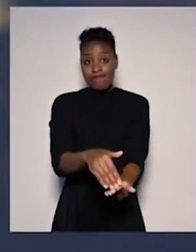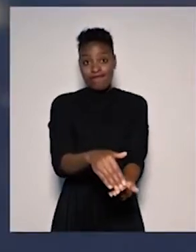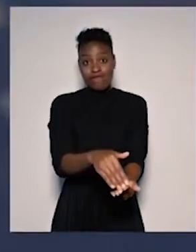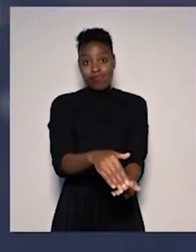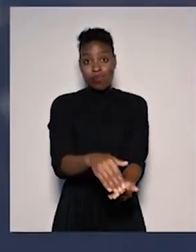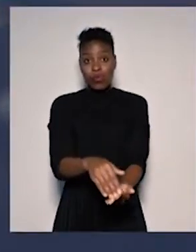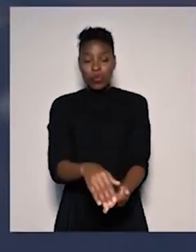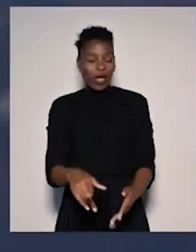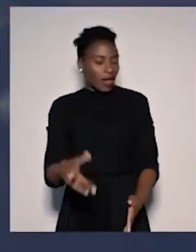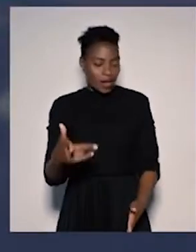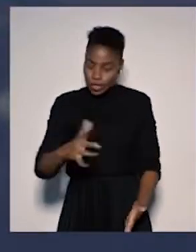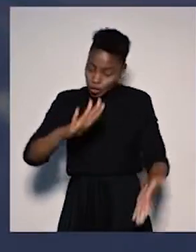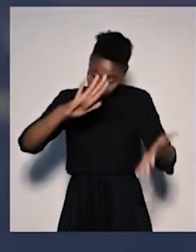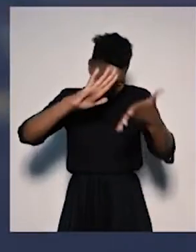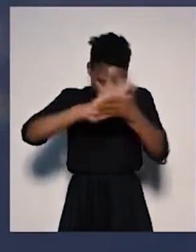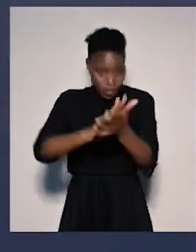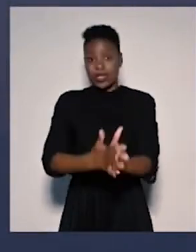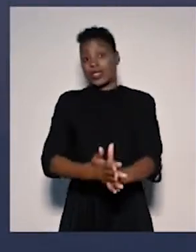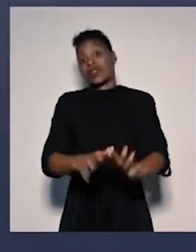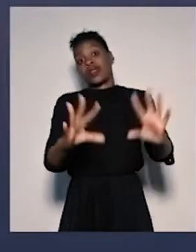It's downhill all the way.